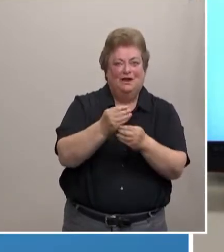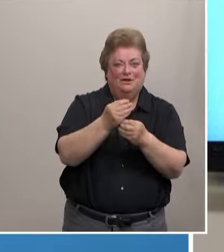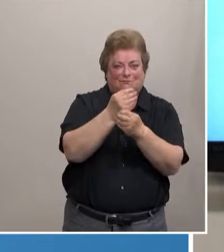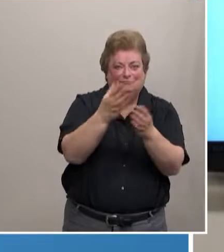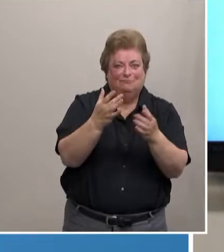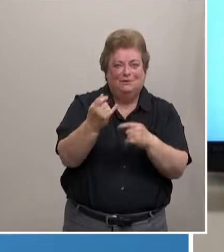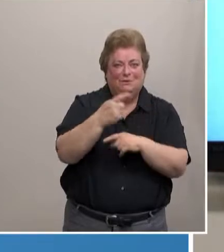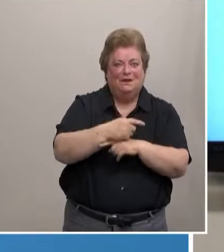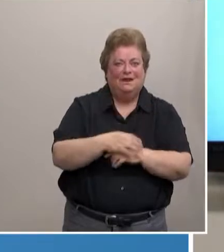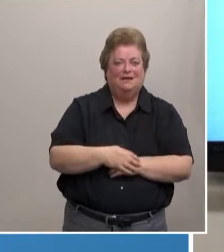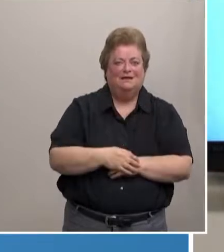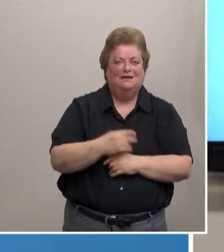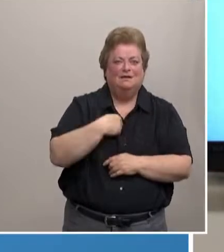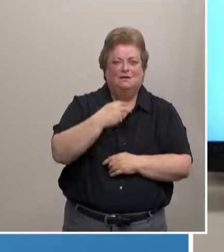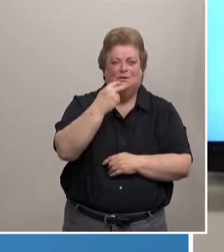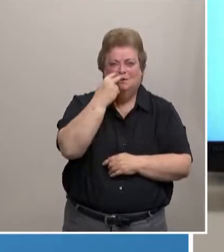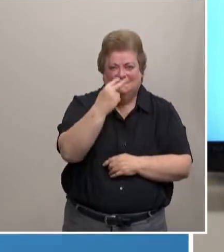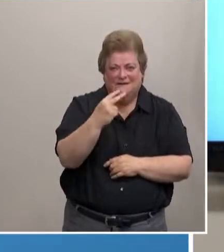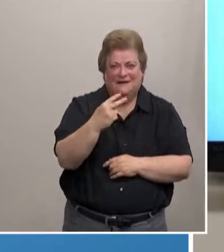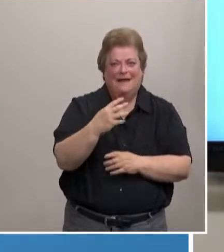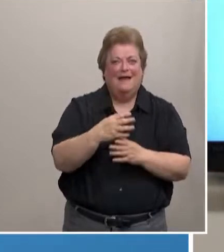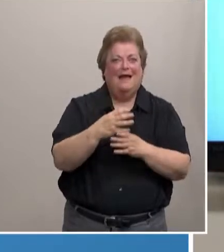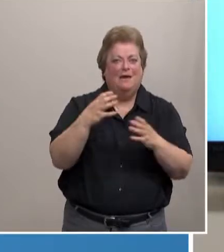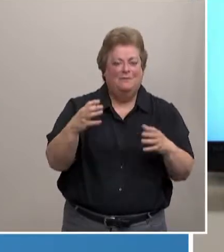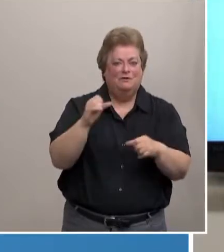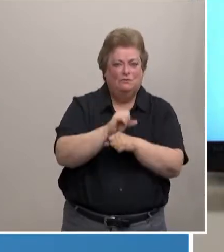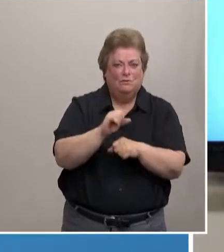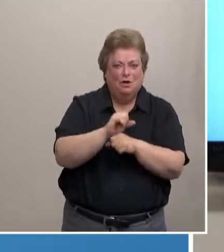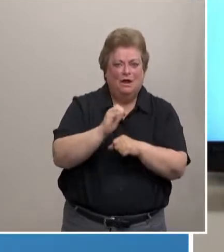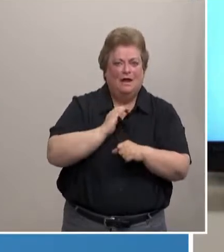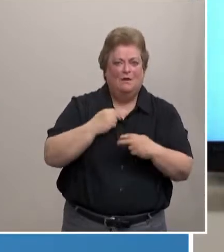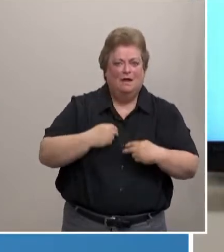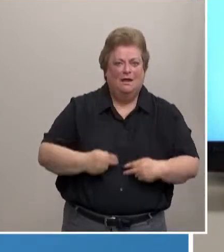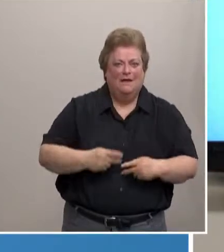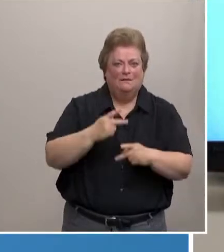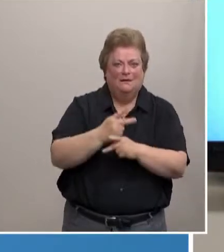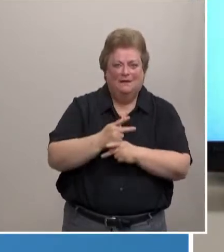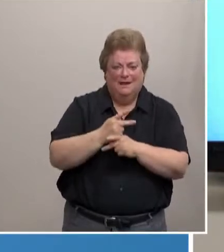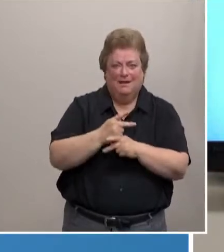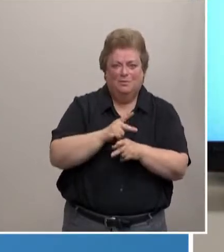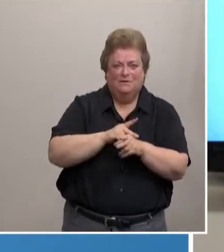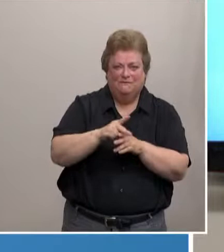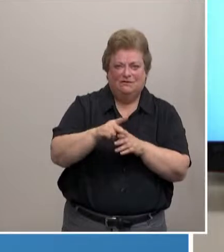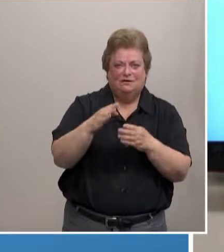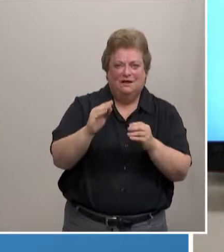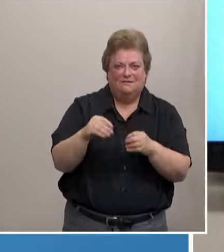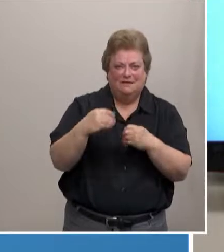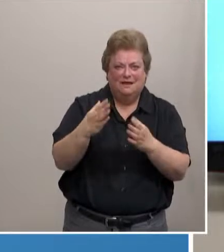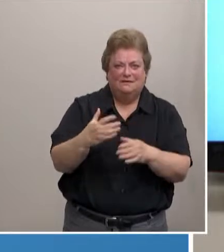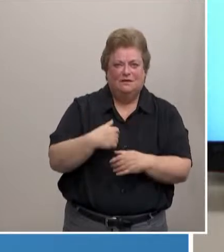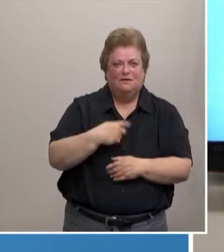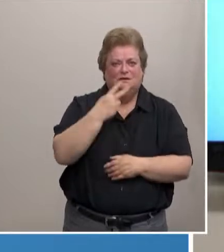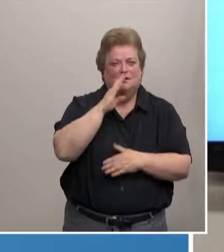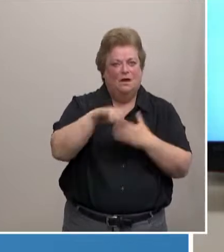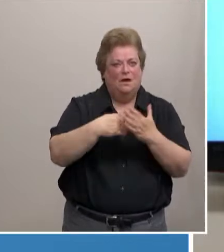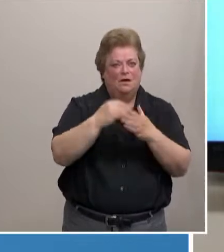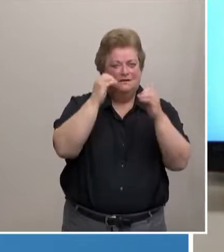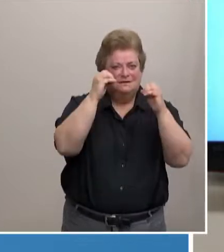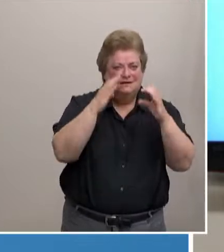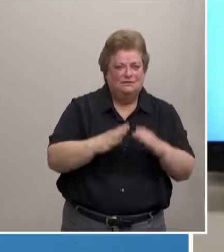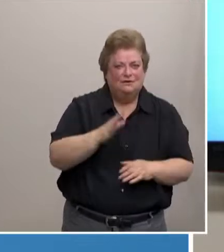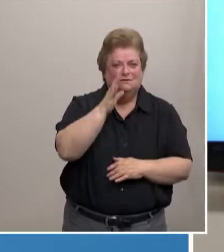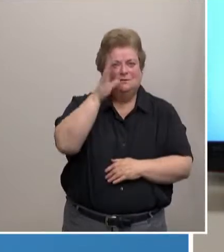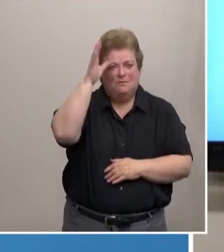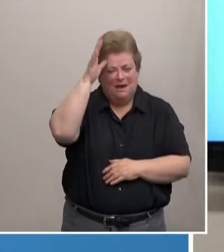the tremendous lengths our healthcare professionals have gone to in order to provide care and healing. We see all of our educators and parents